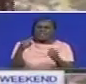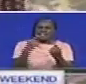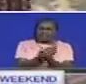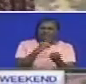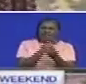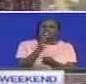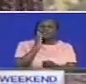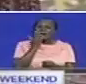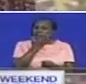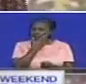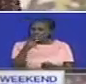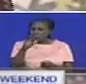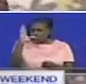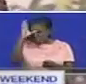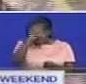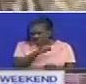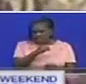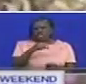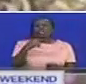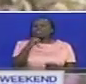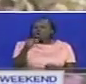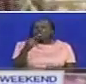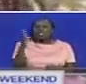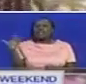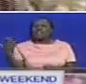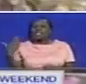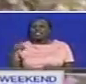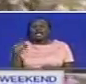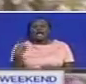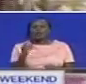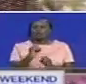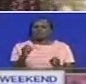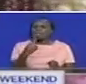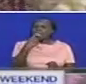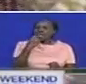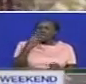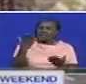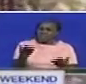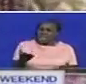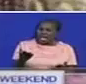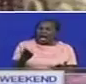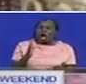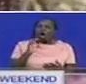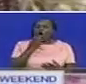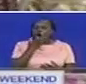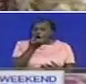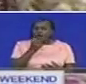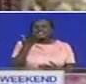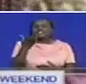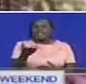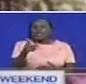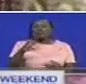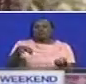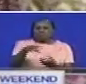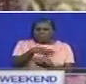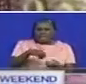vegetables. That way you're not lacking. Don't just buy greens. What about the reds and the oranges and the blues, you know? So you have to make sure you mix them up